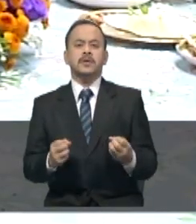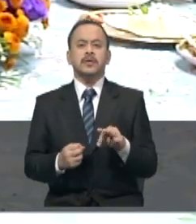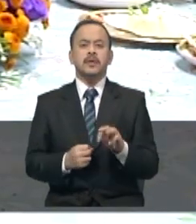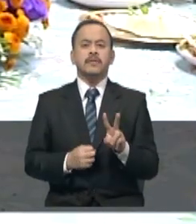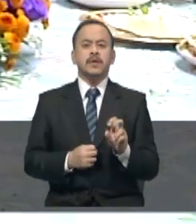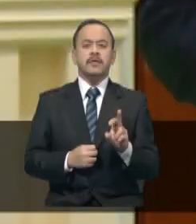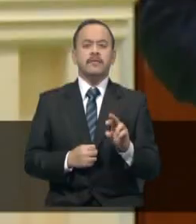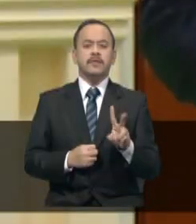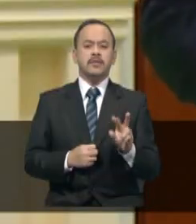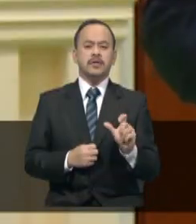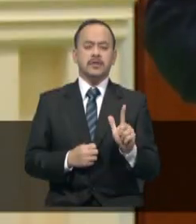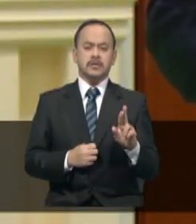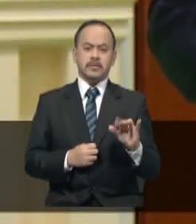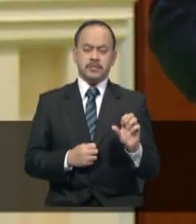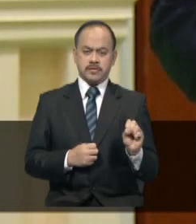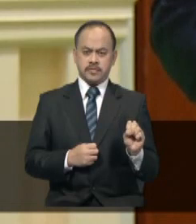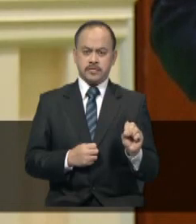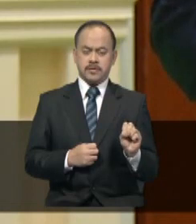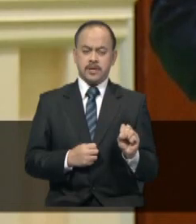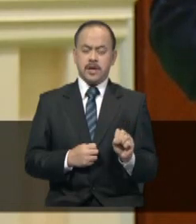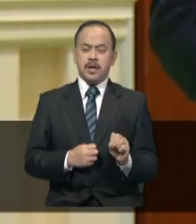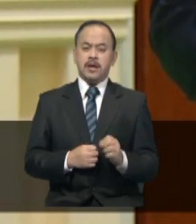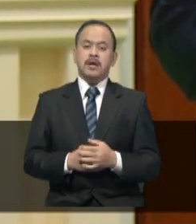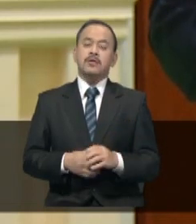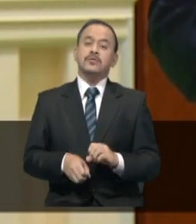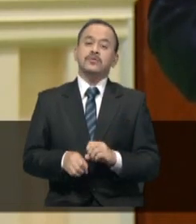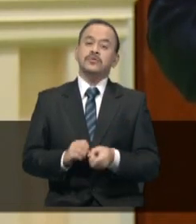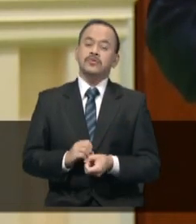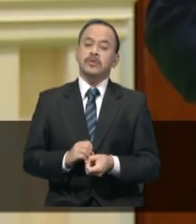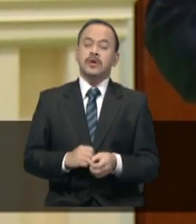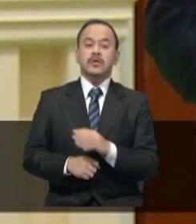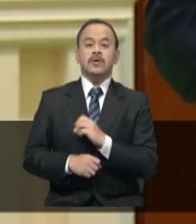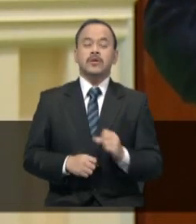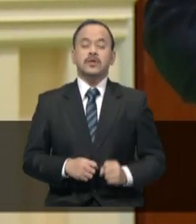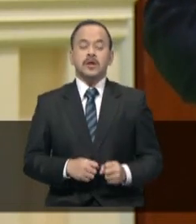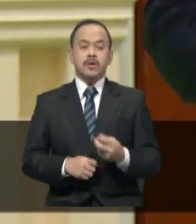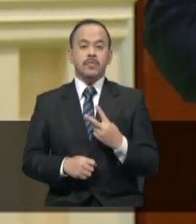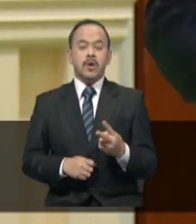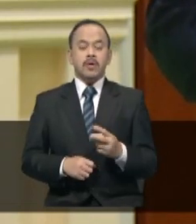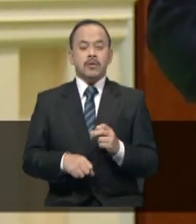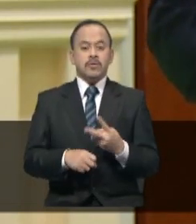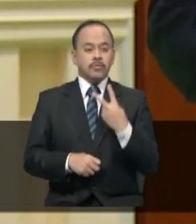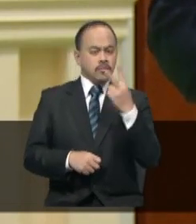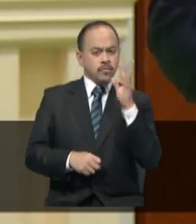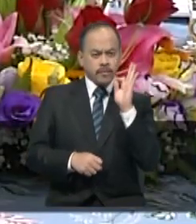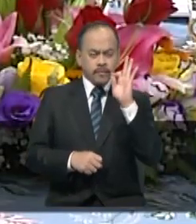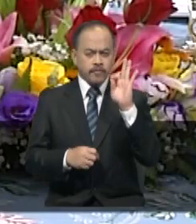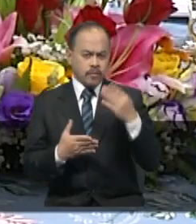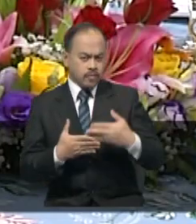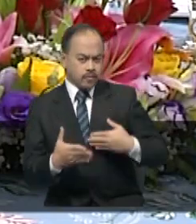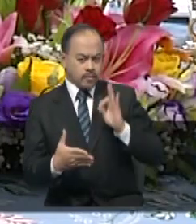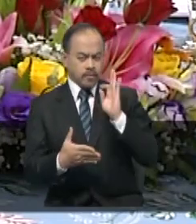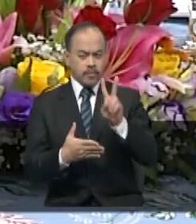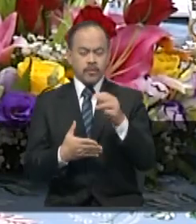rivalries. Therefore, I look forward to working closely with you in